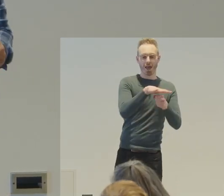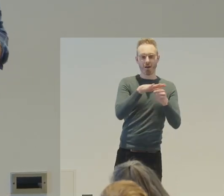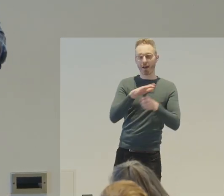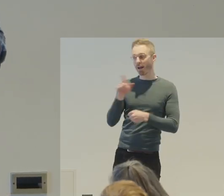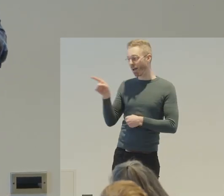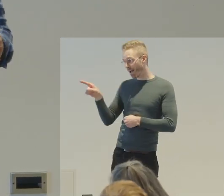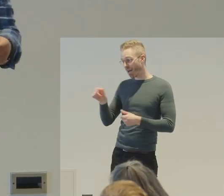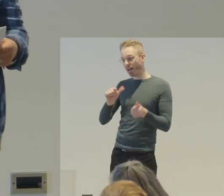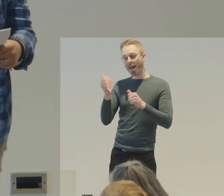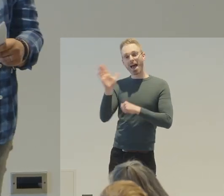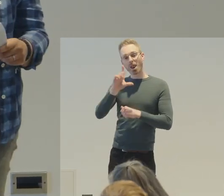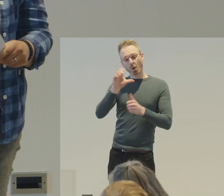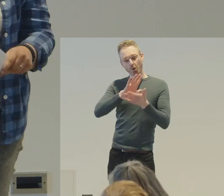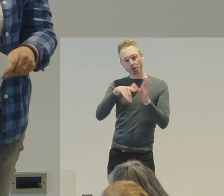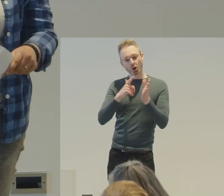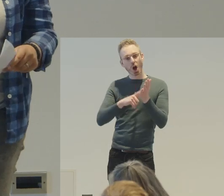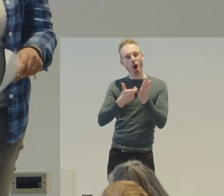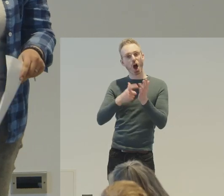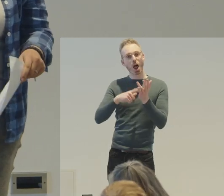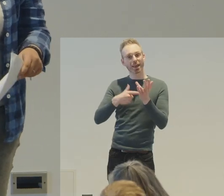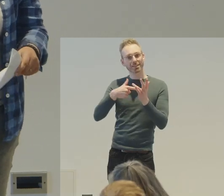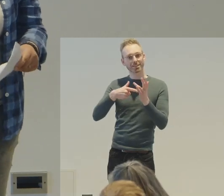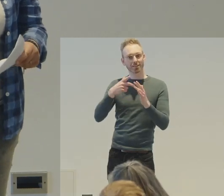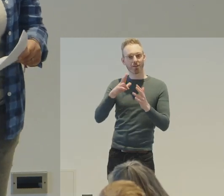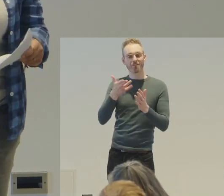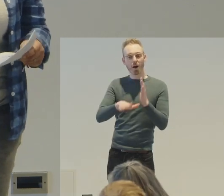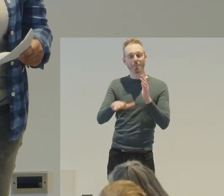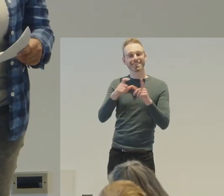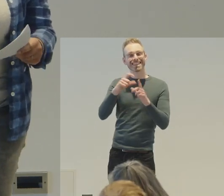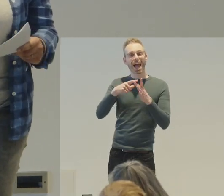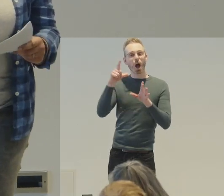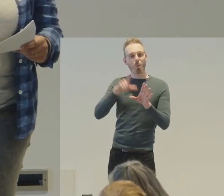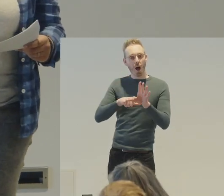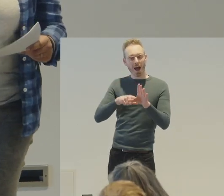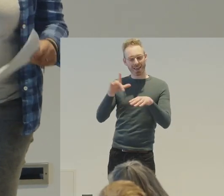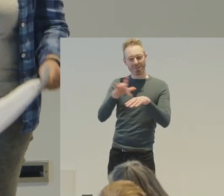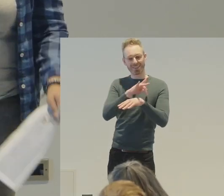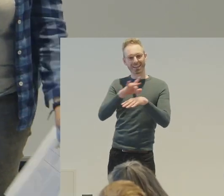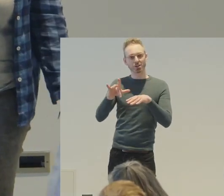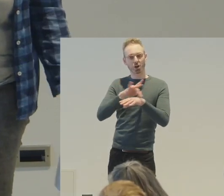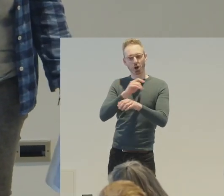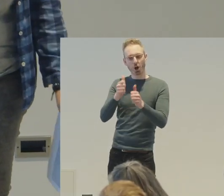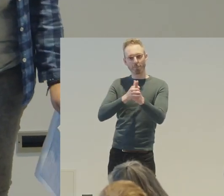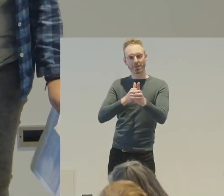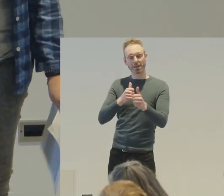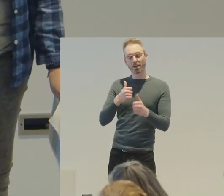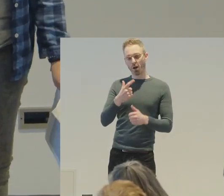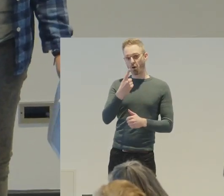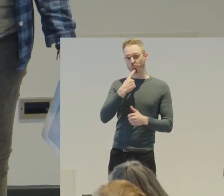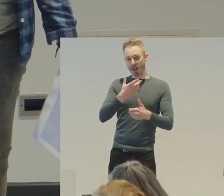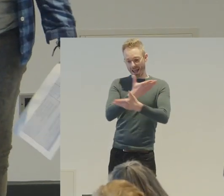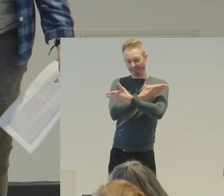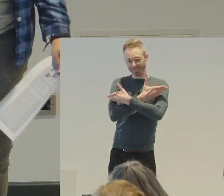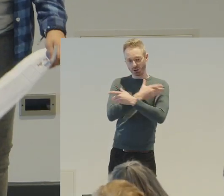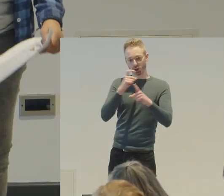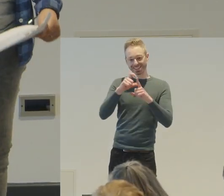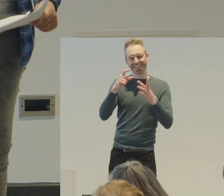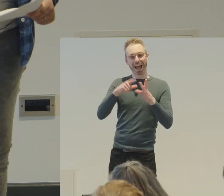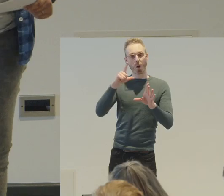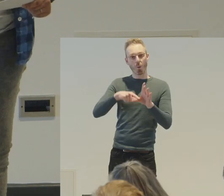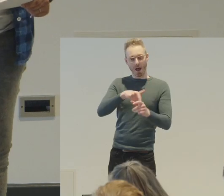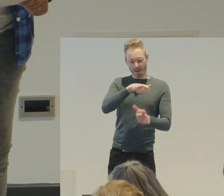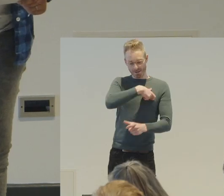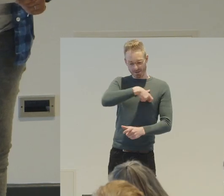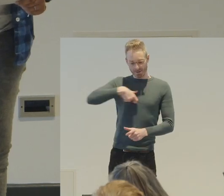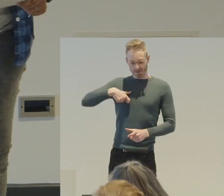from DIY Theatre Company. I'm wearing a red DIY t-shirt, white